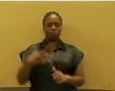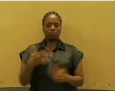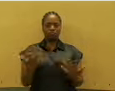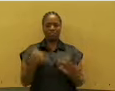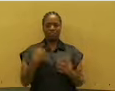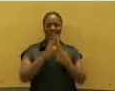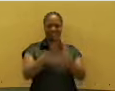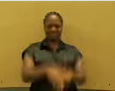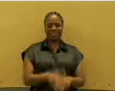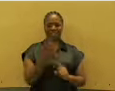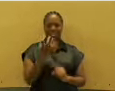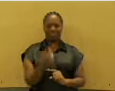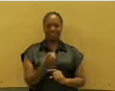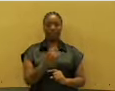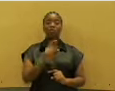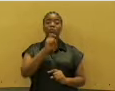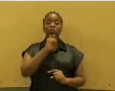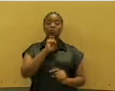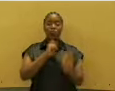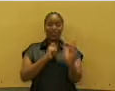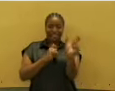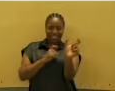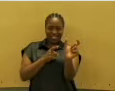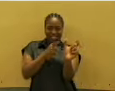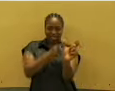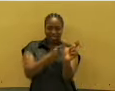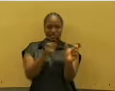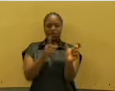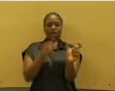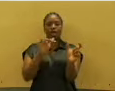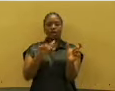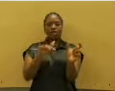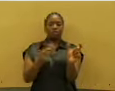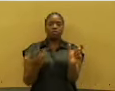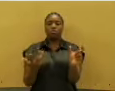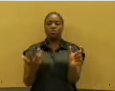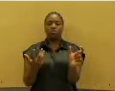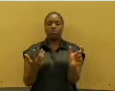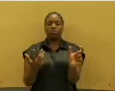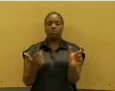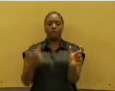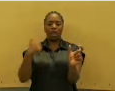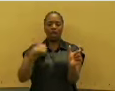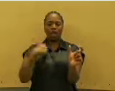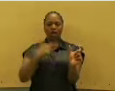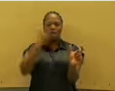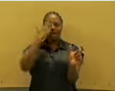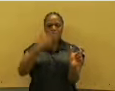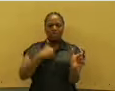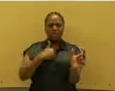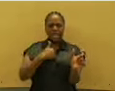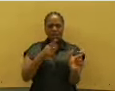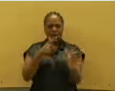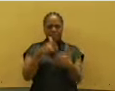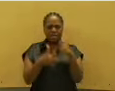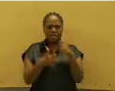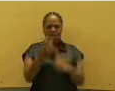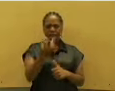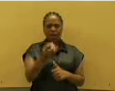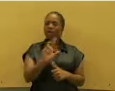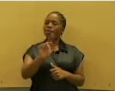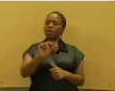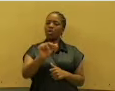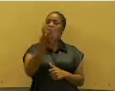So this is a term that you use when you say that people are being made to be seen to be sick or ill, that they're a problem, instead of